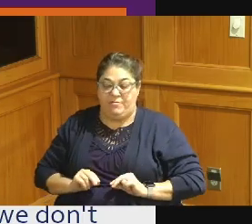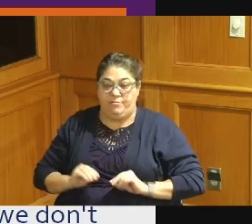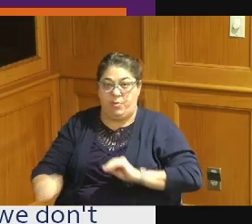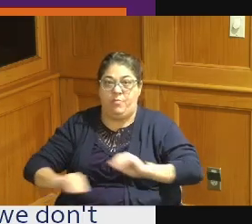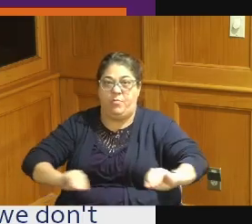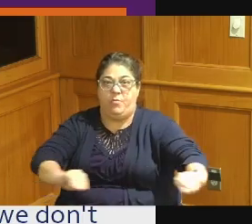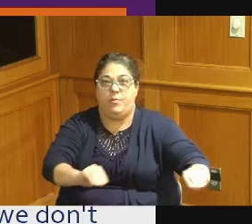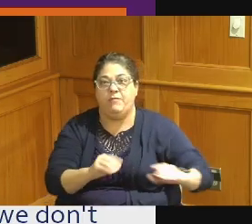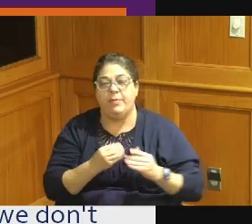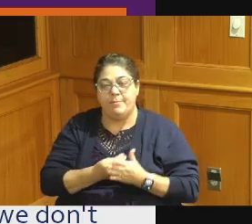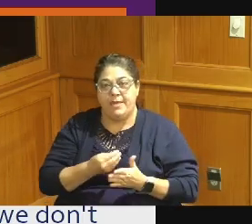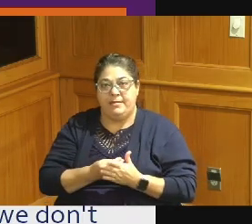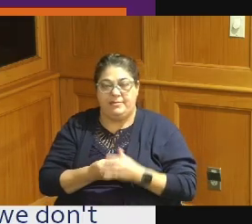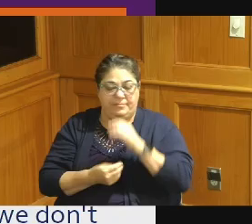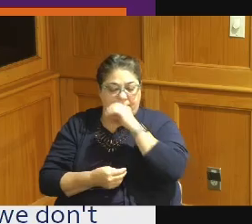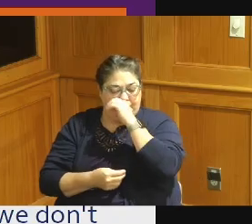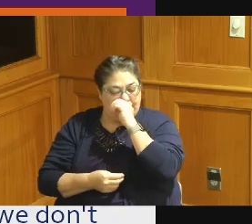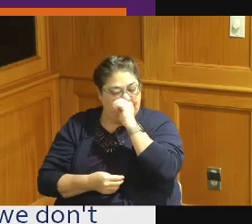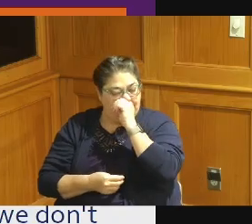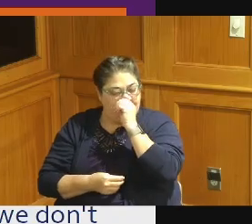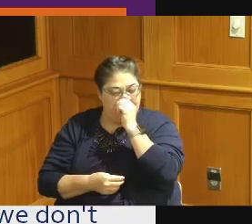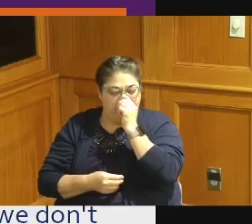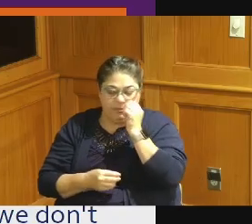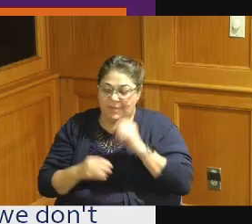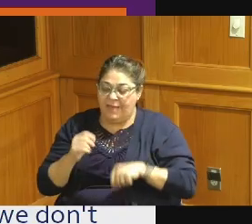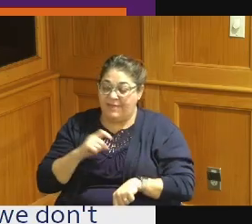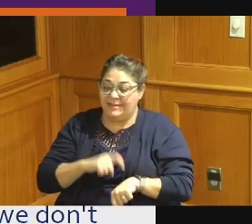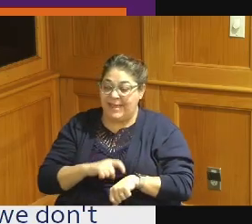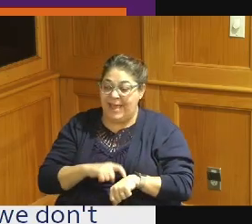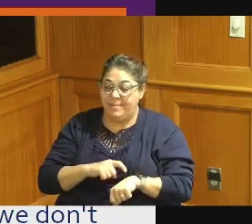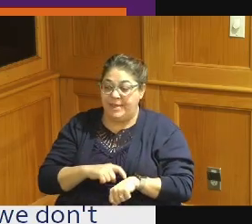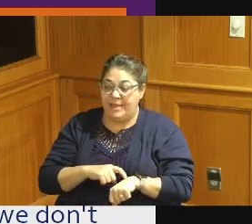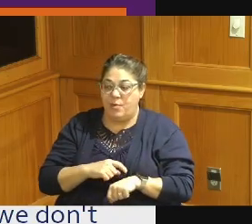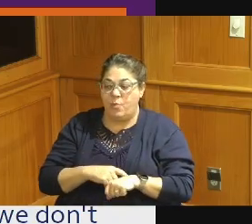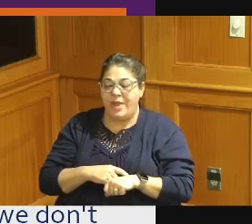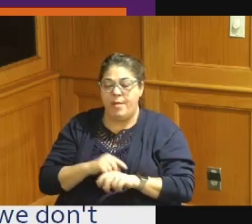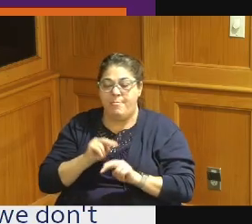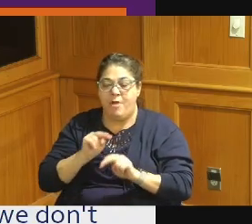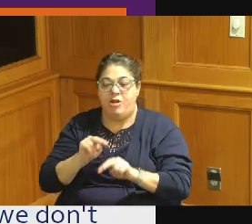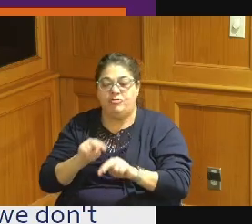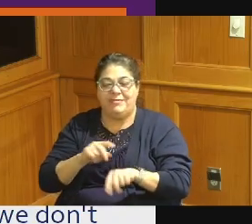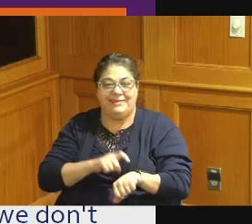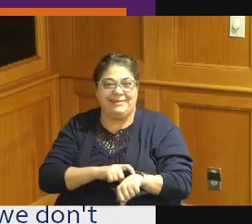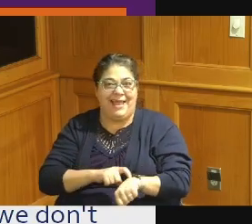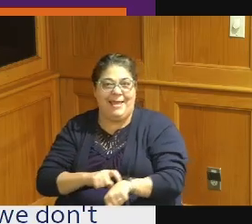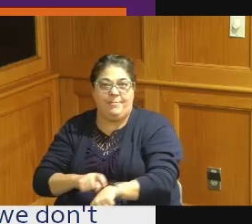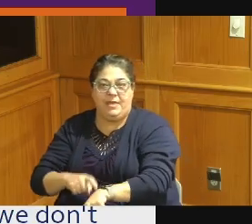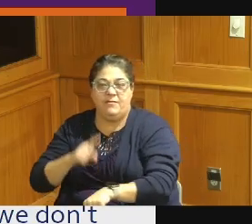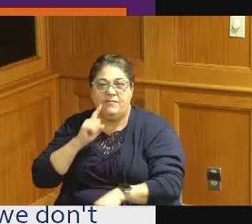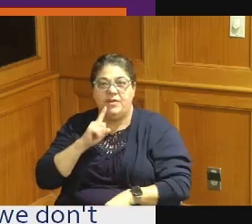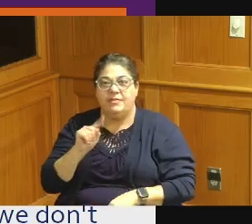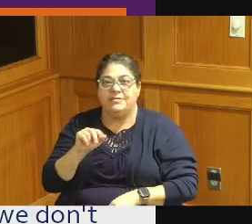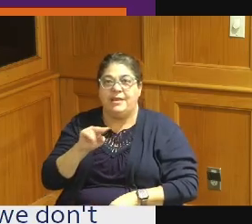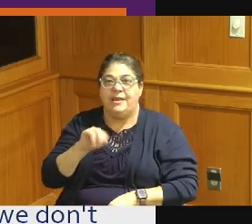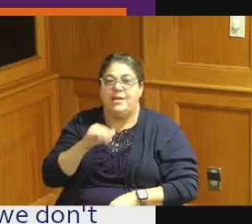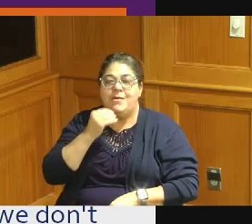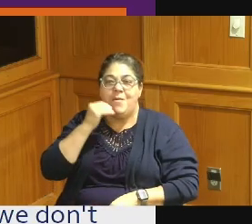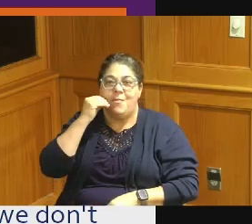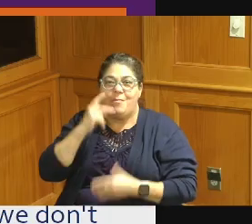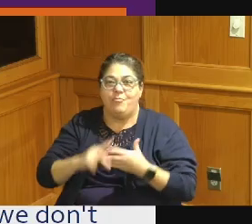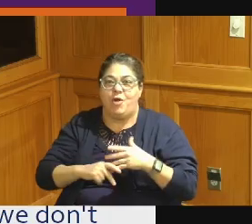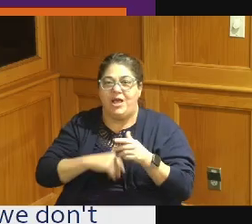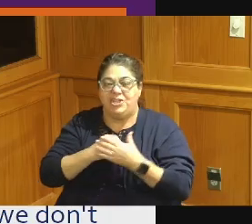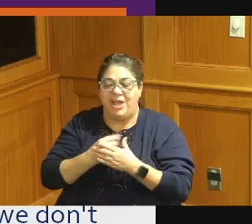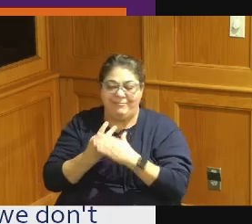point, the timing of, we're monitoring the timing of how long this tiny homes project that we're working on